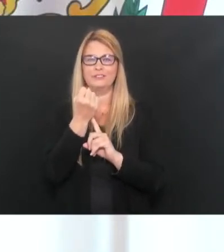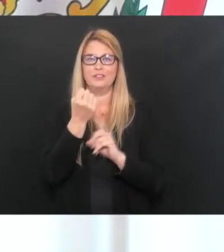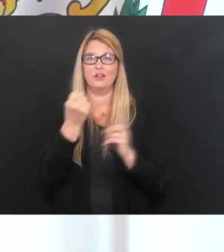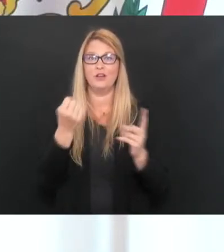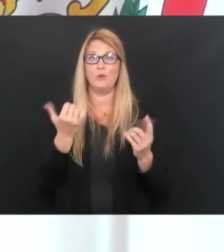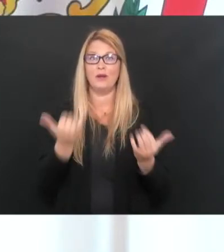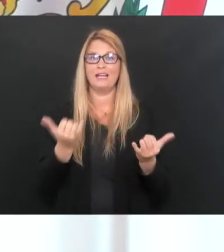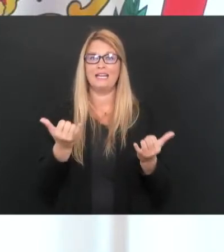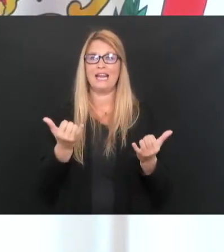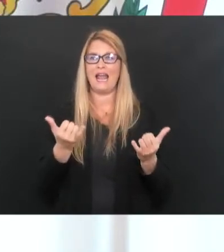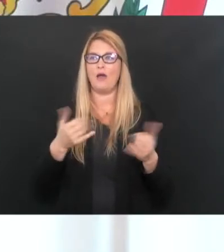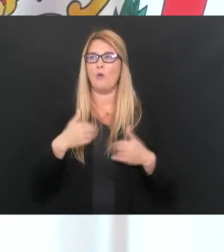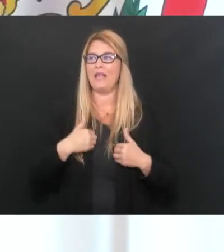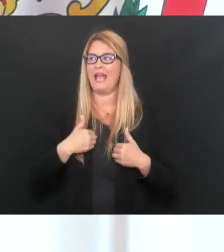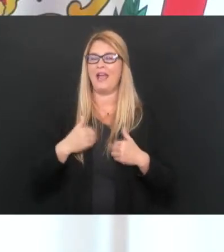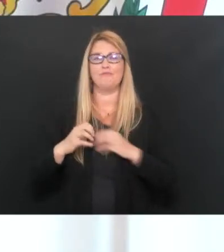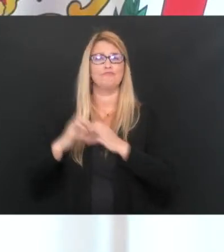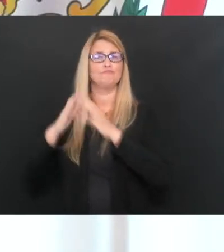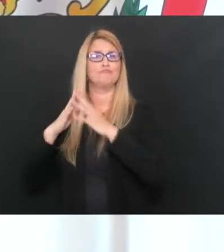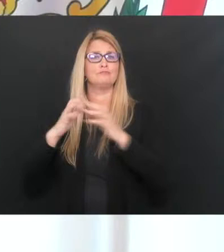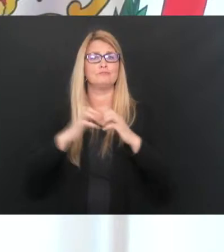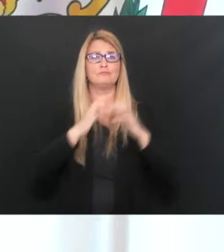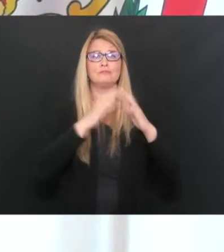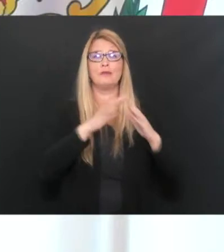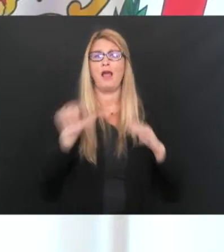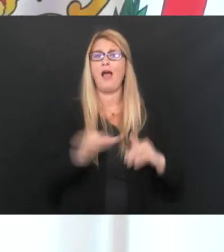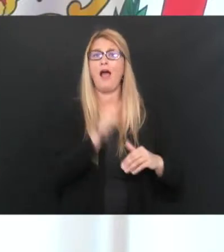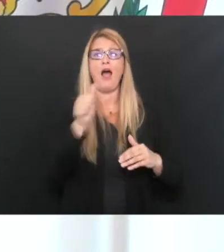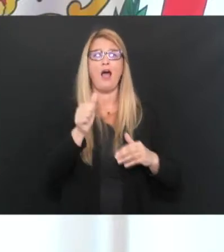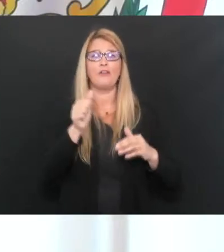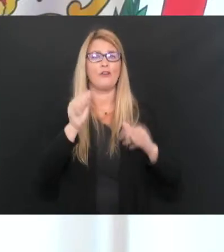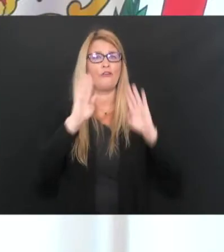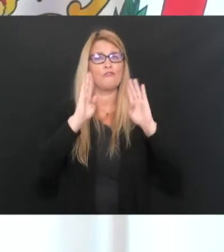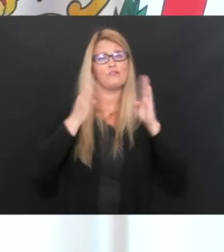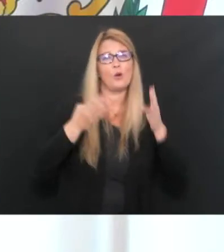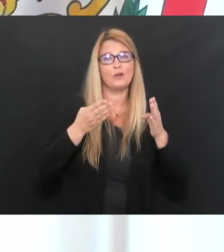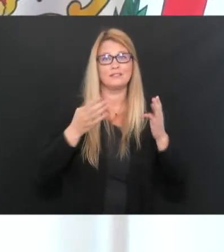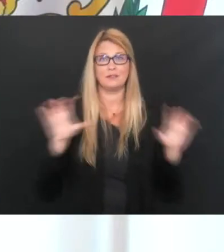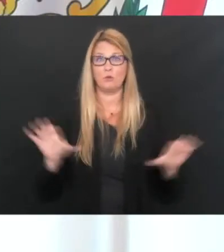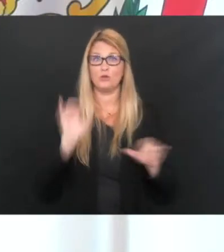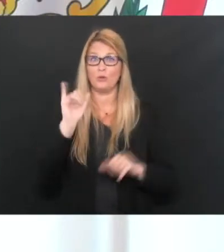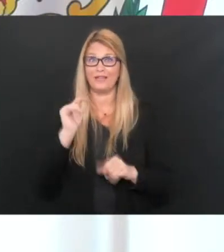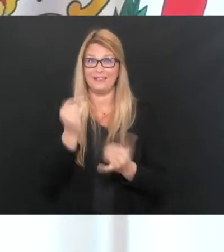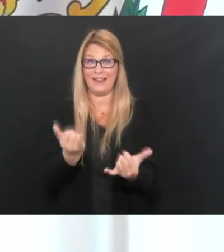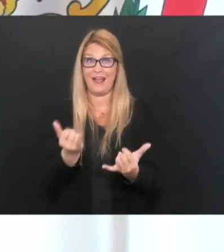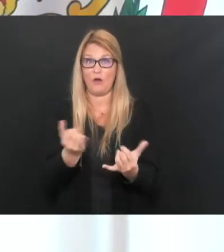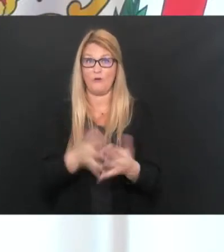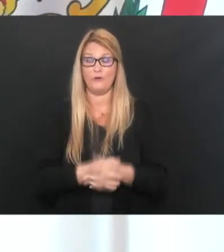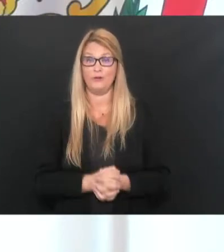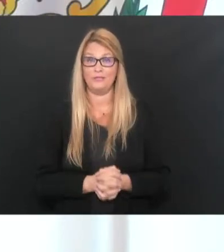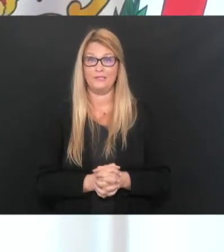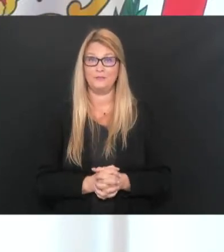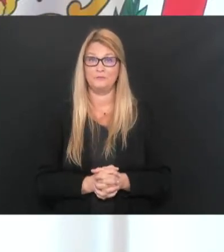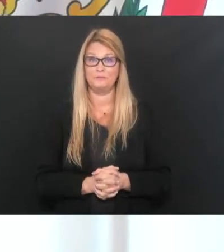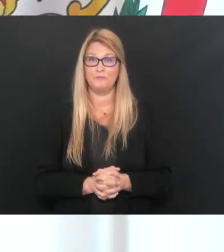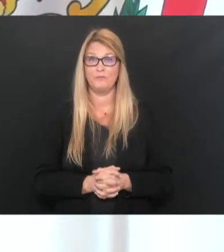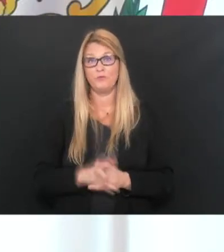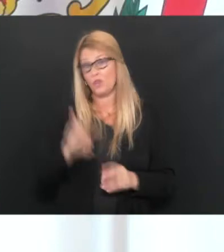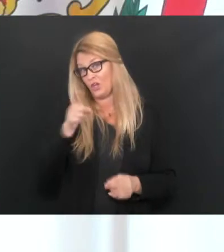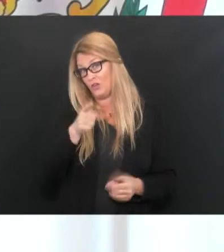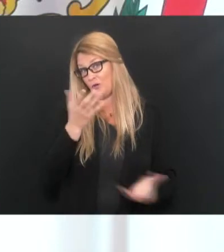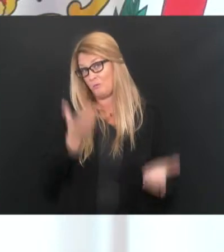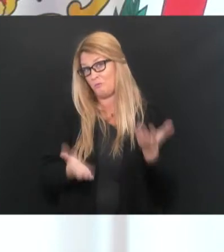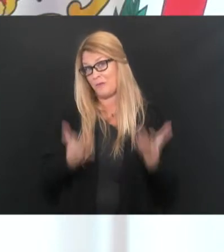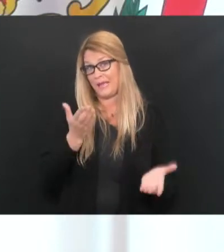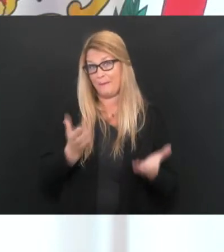grown other industries, and we're on our way to doing that right now. Now, you may think that